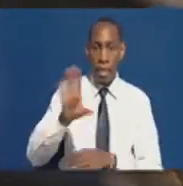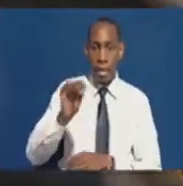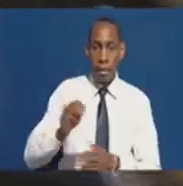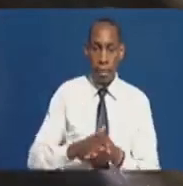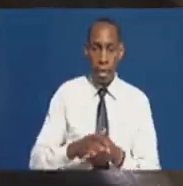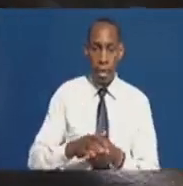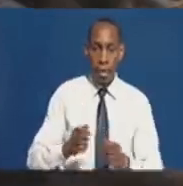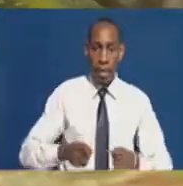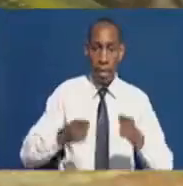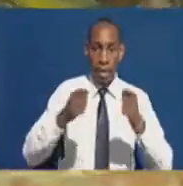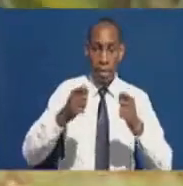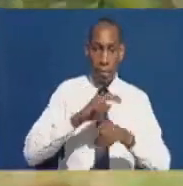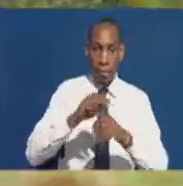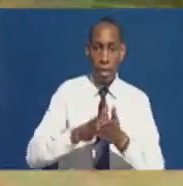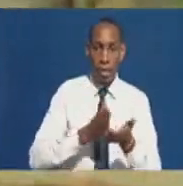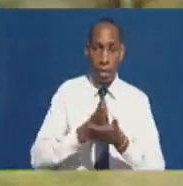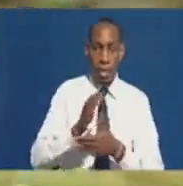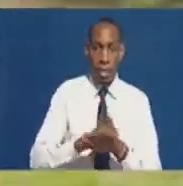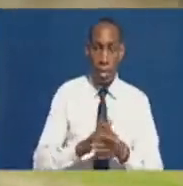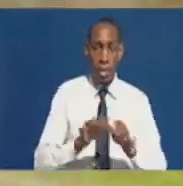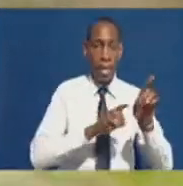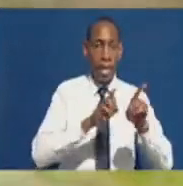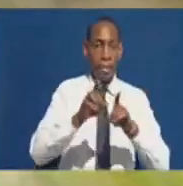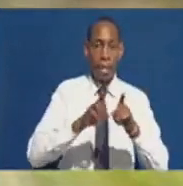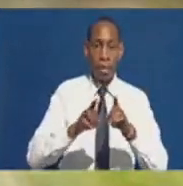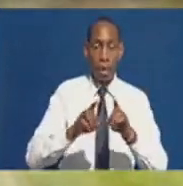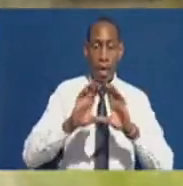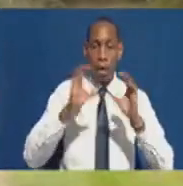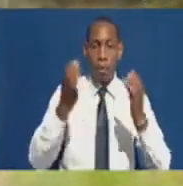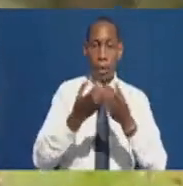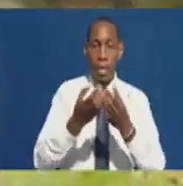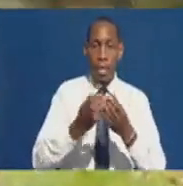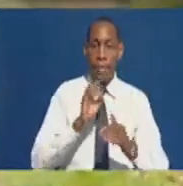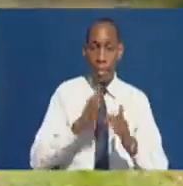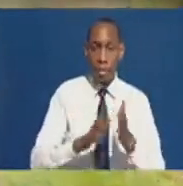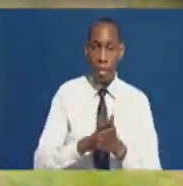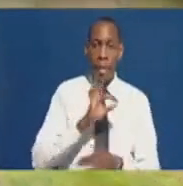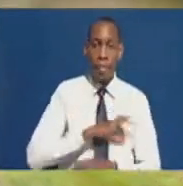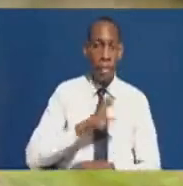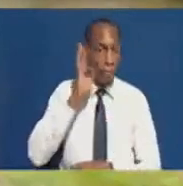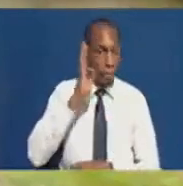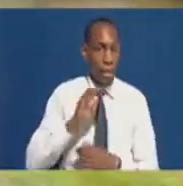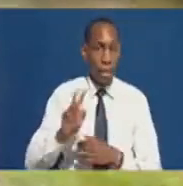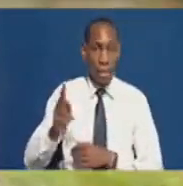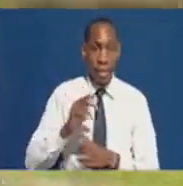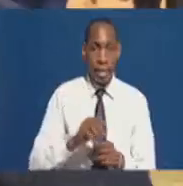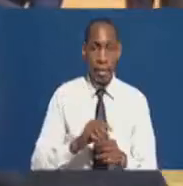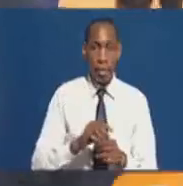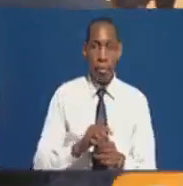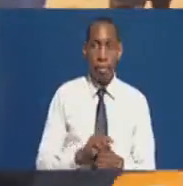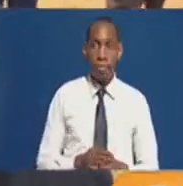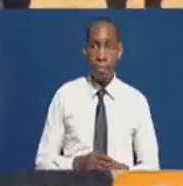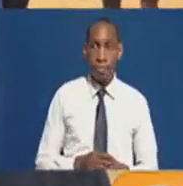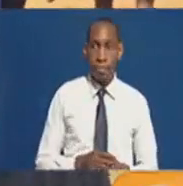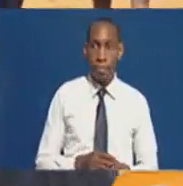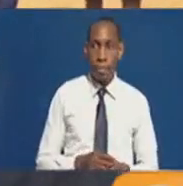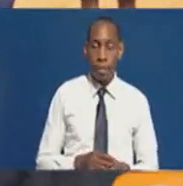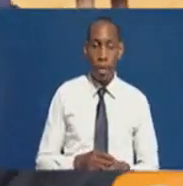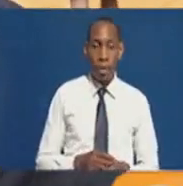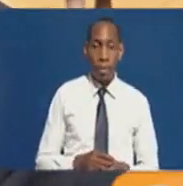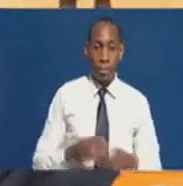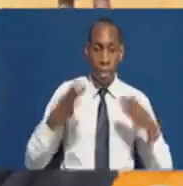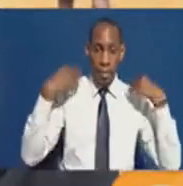hosting rights, Kamaku, who has toured many parts of the world, says this will benefit the country in many ways. Kutakuwa na training hapa.